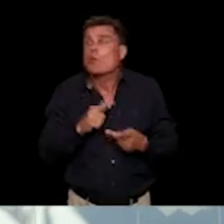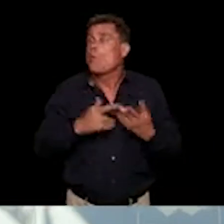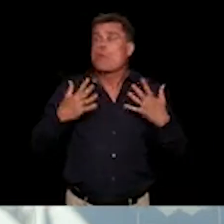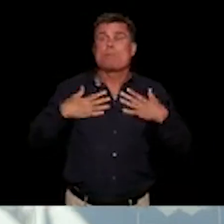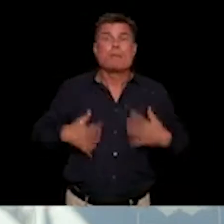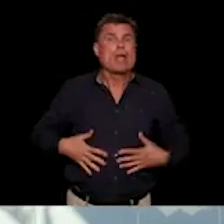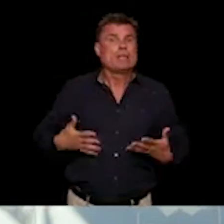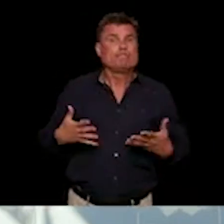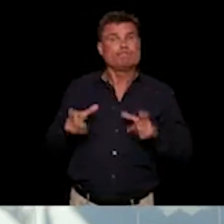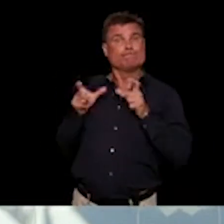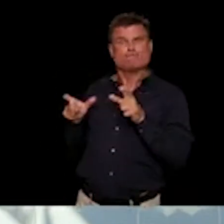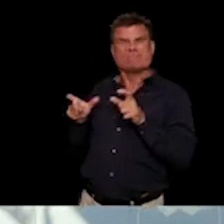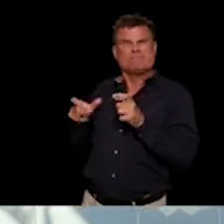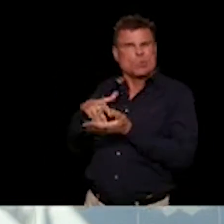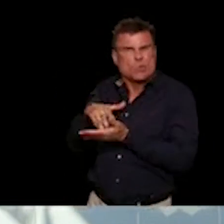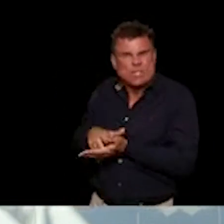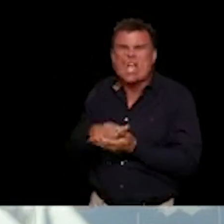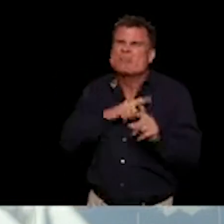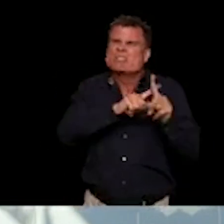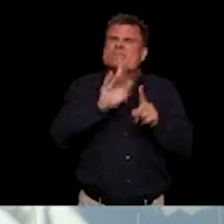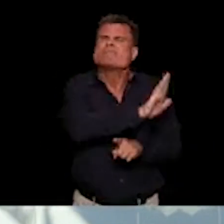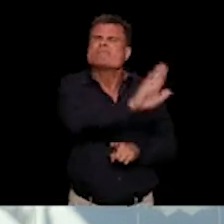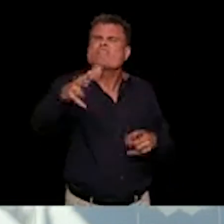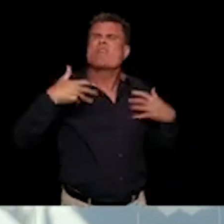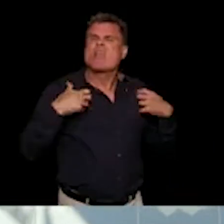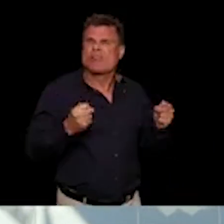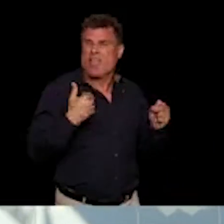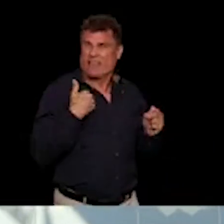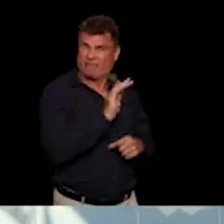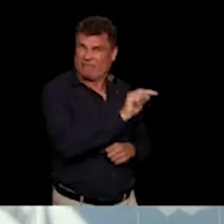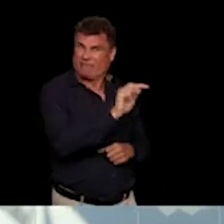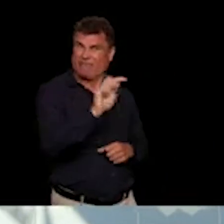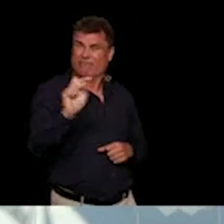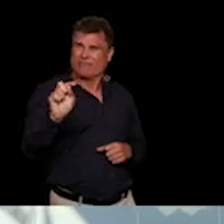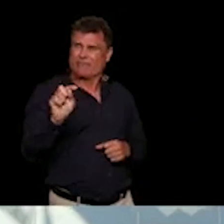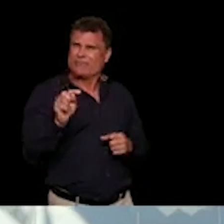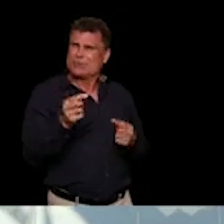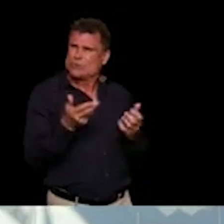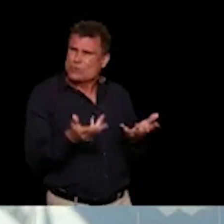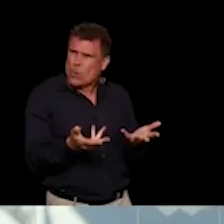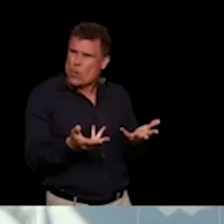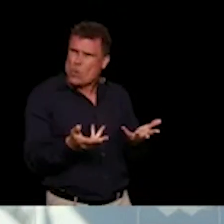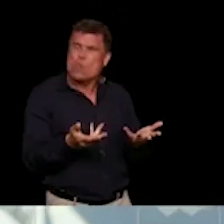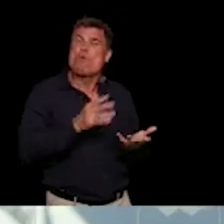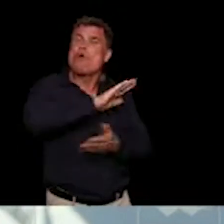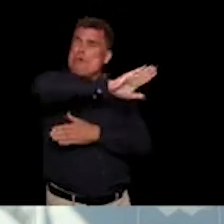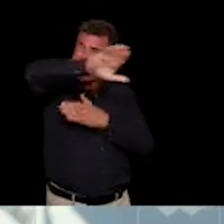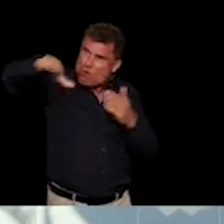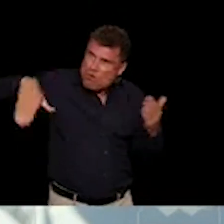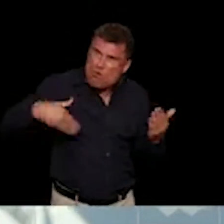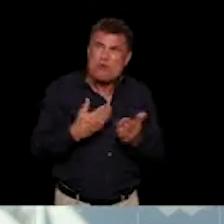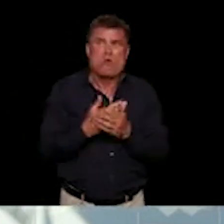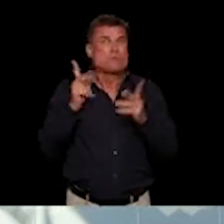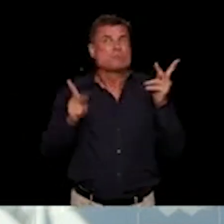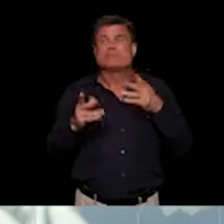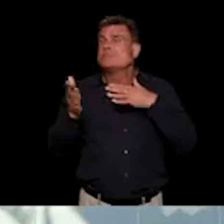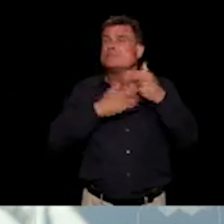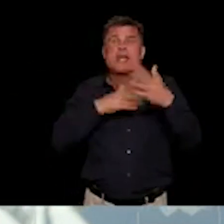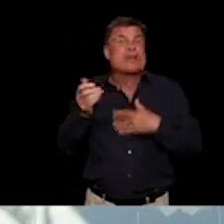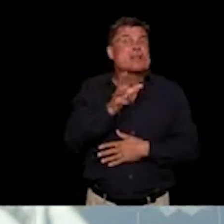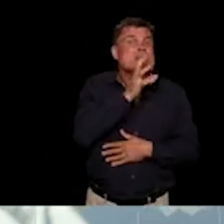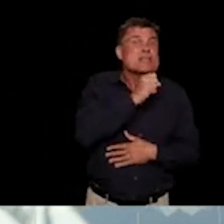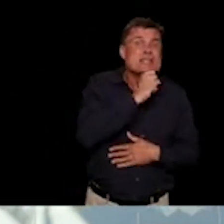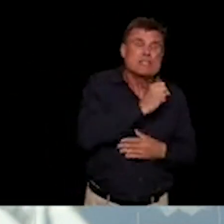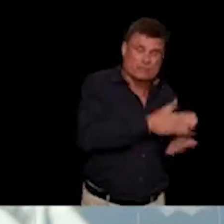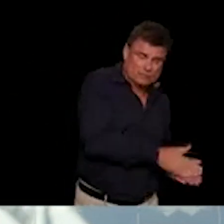be most effective, you have to have that first. We all have to buy in, and overwhelmingly people in BC have bought in.